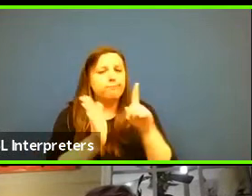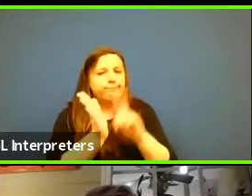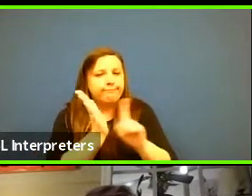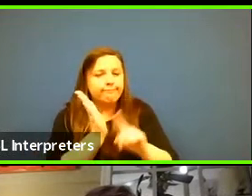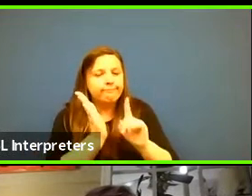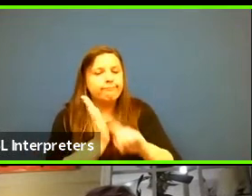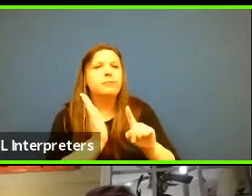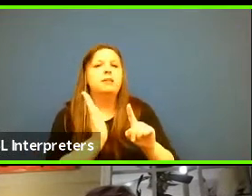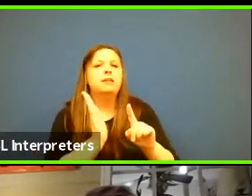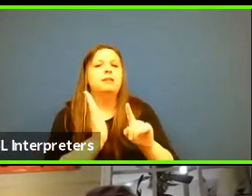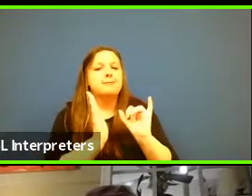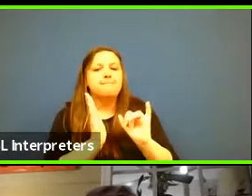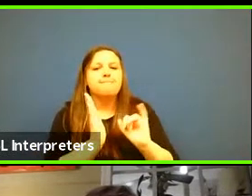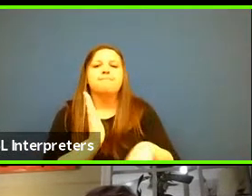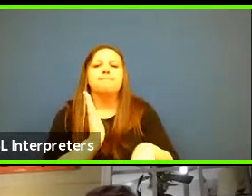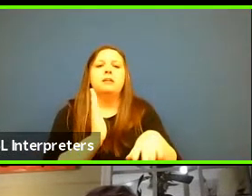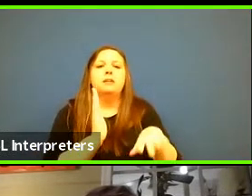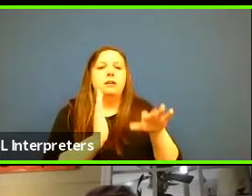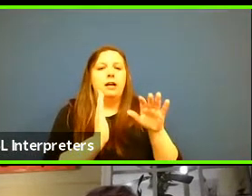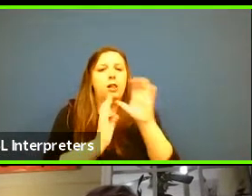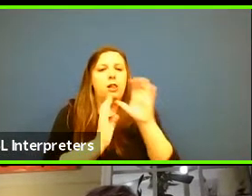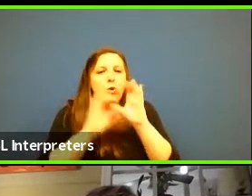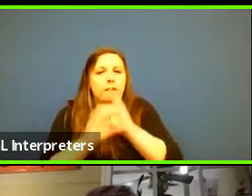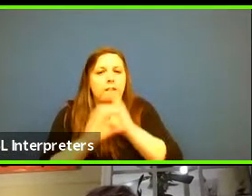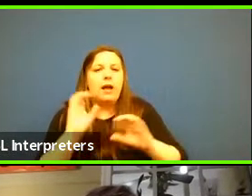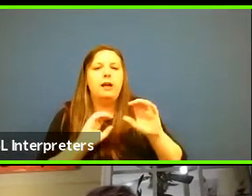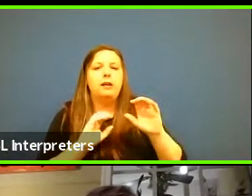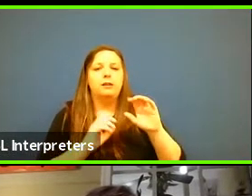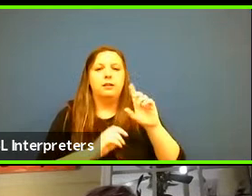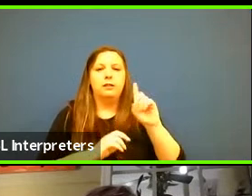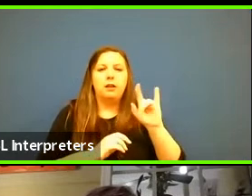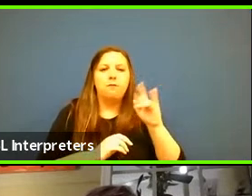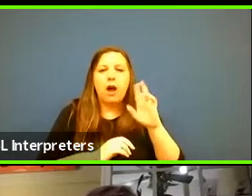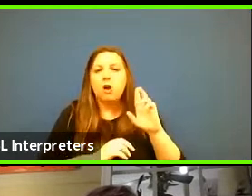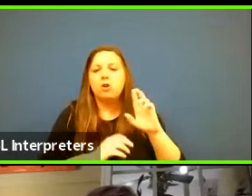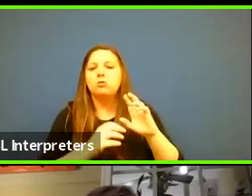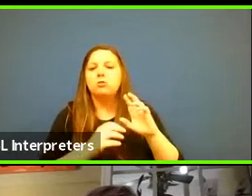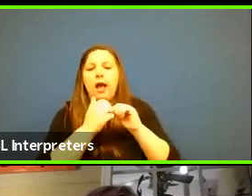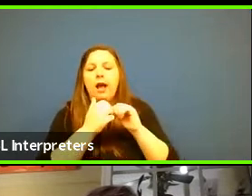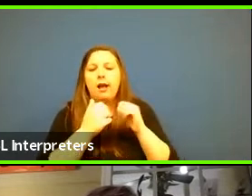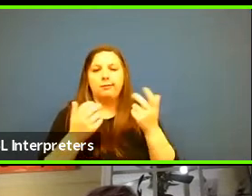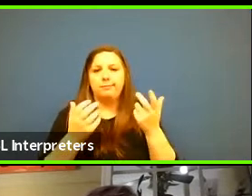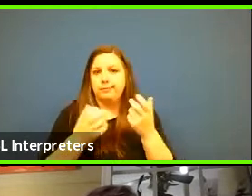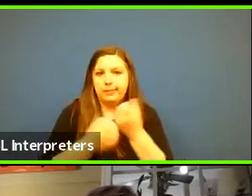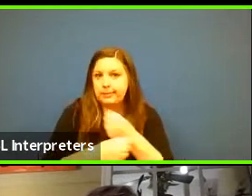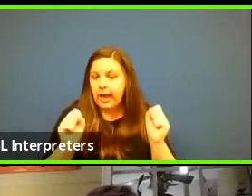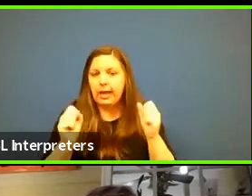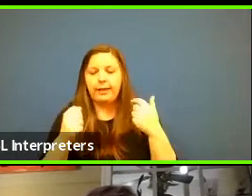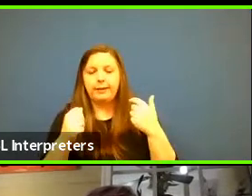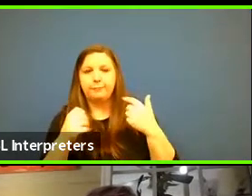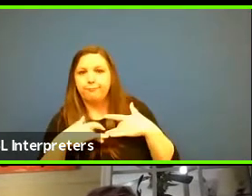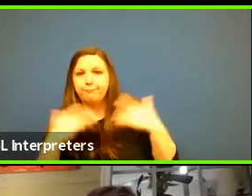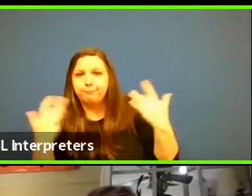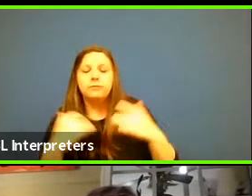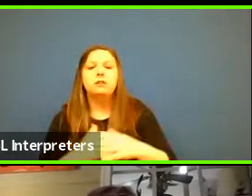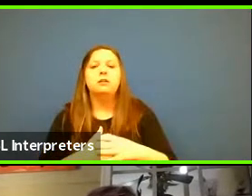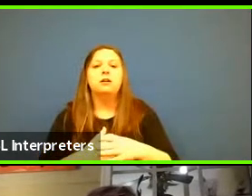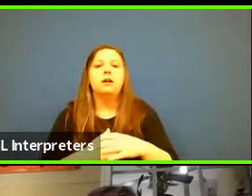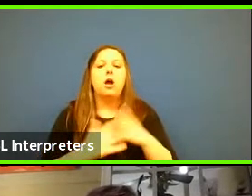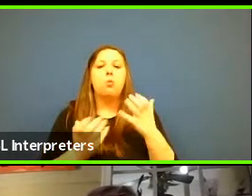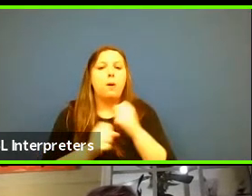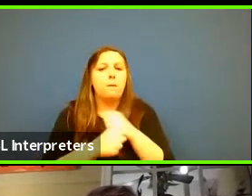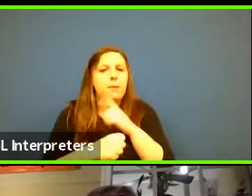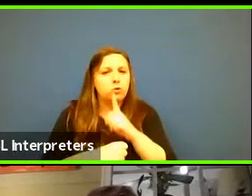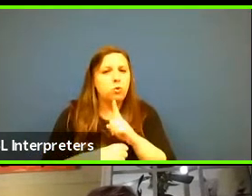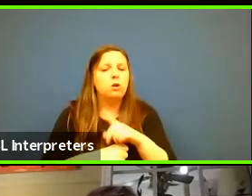at dividers, and want to look at the safety feature of those dividers, Also want to make sure that the dividers, that